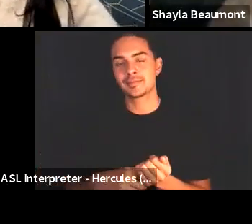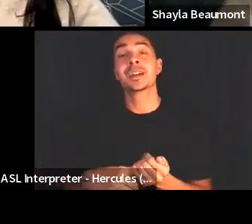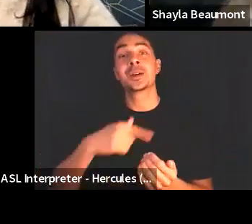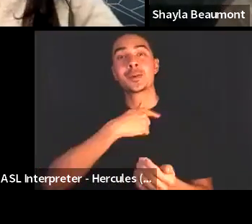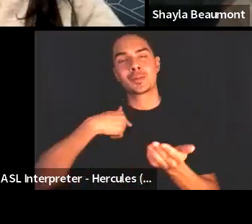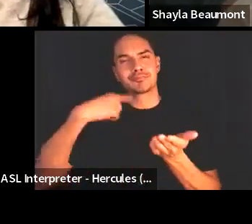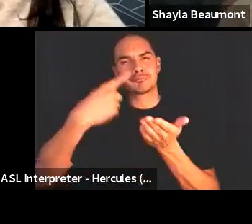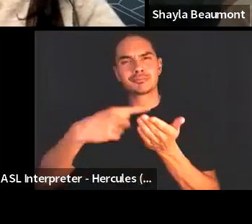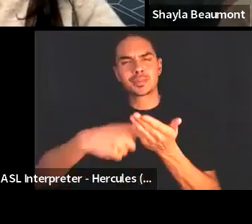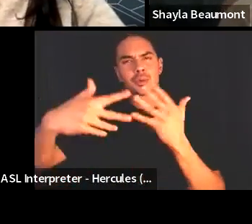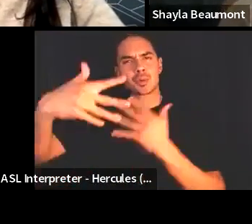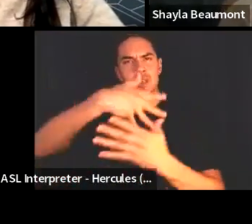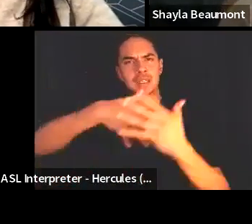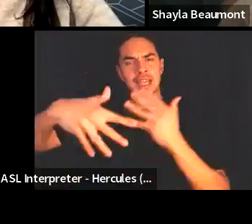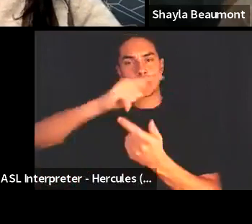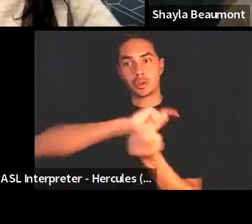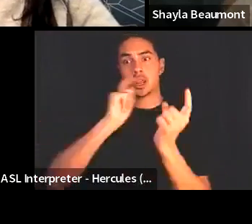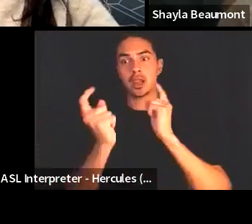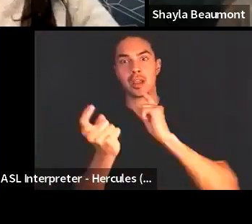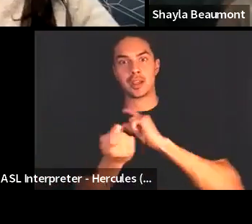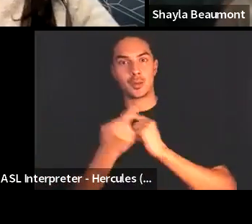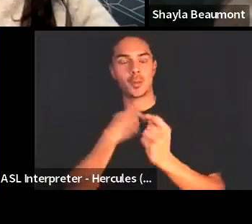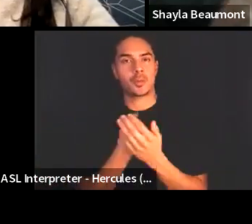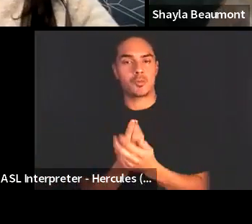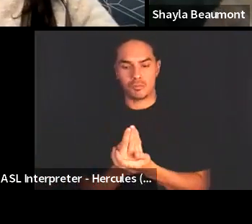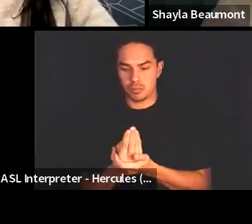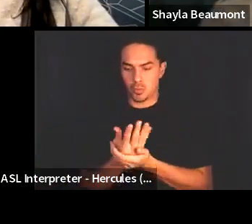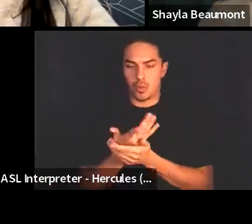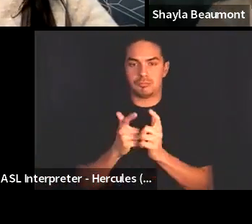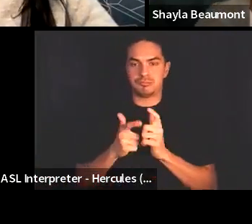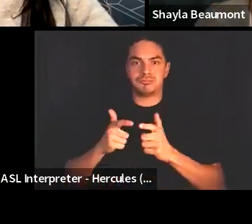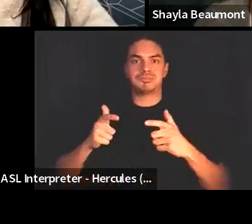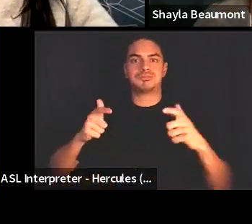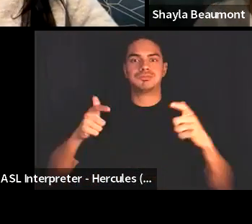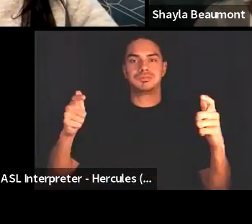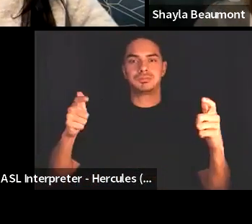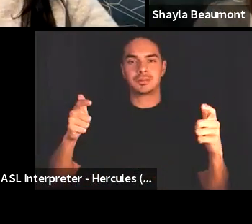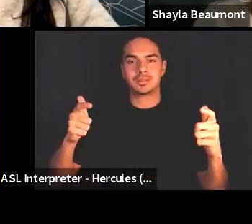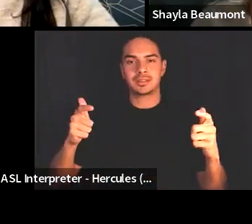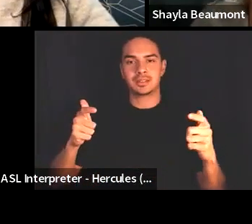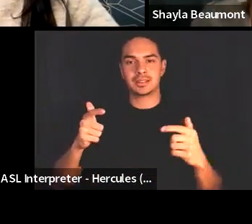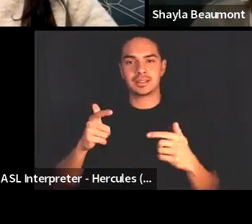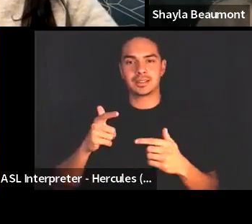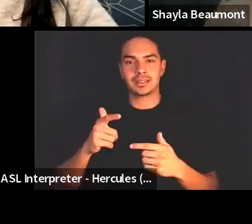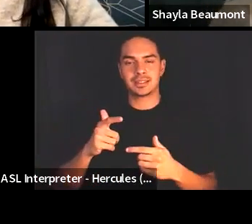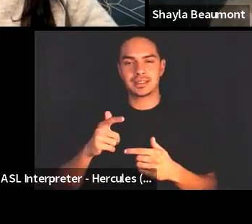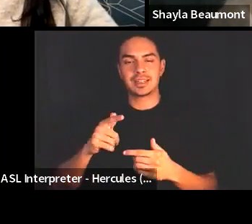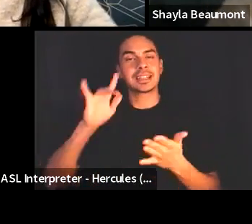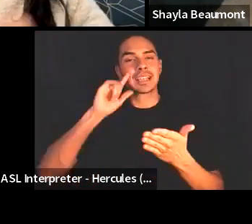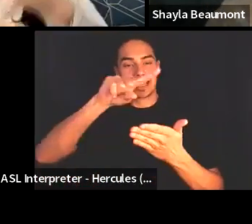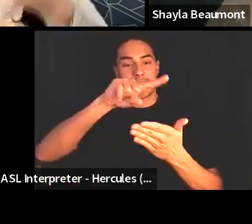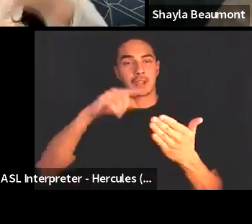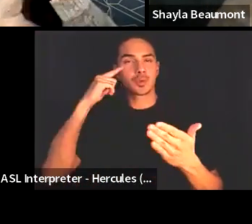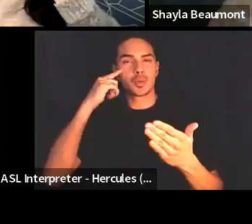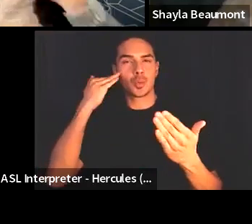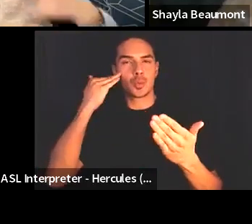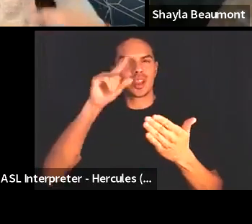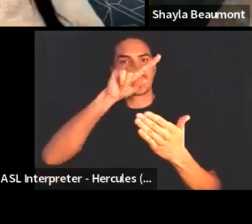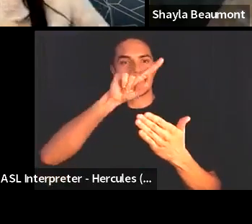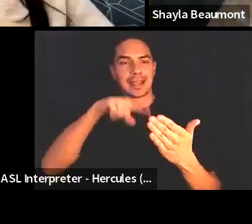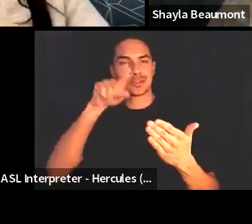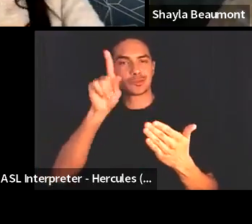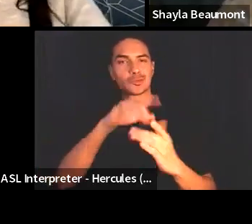growing and all the things, but like woke got a little broke. Cancel culture is for like maybe